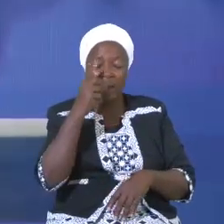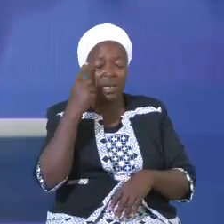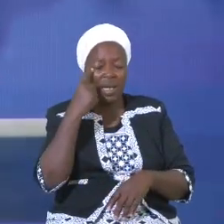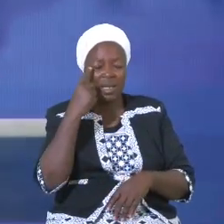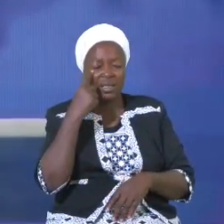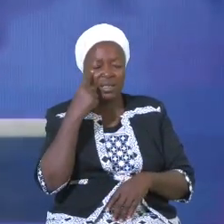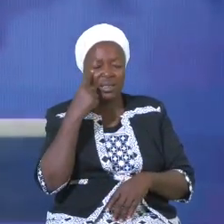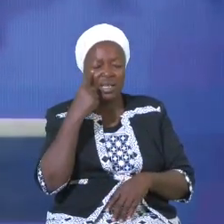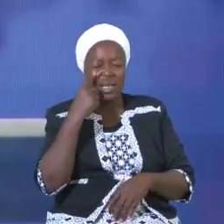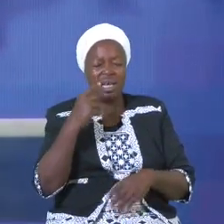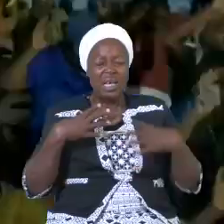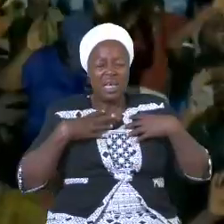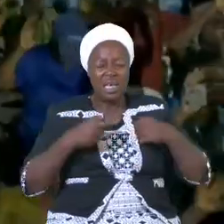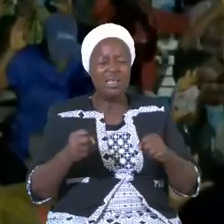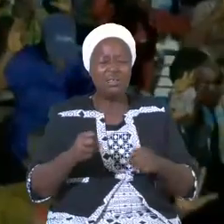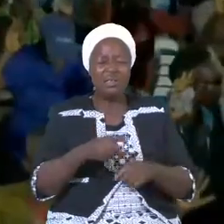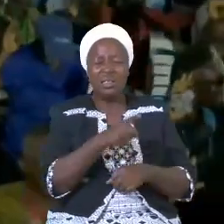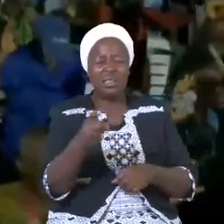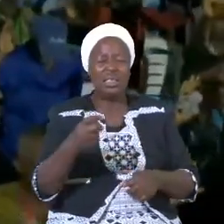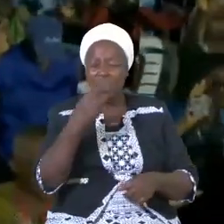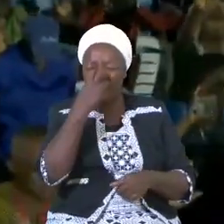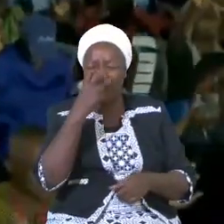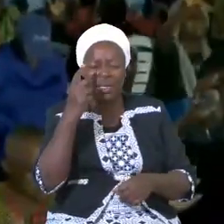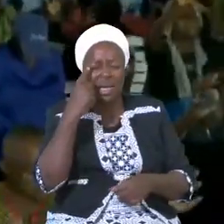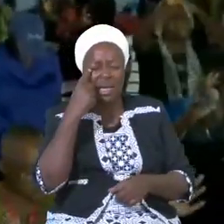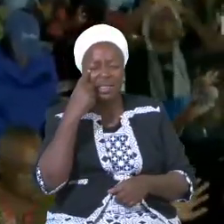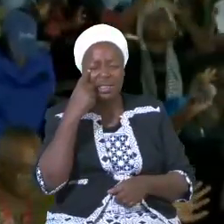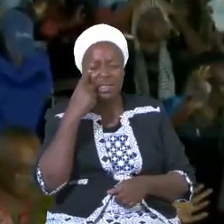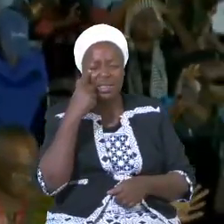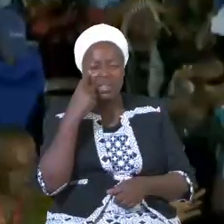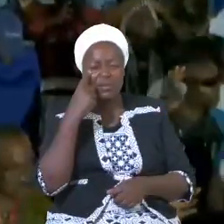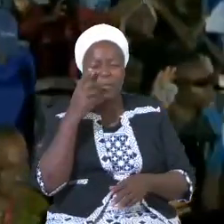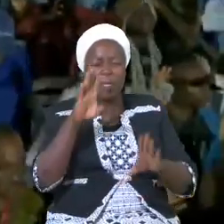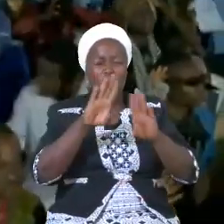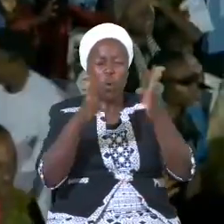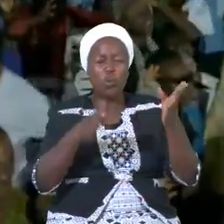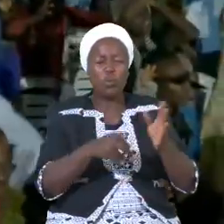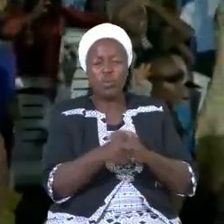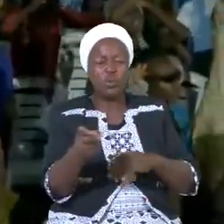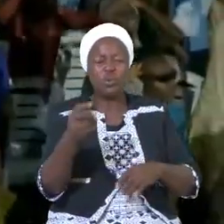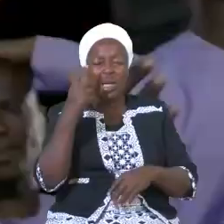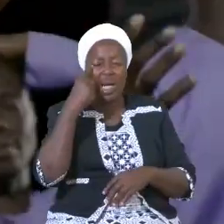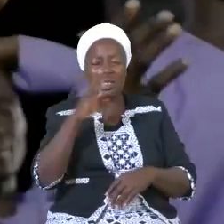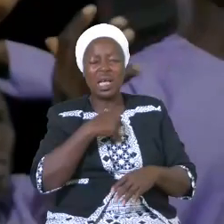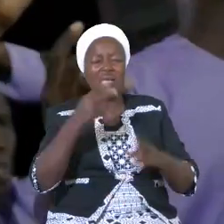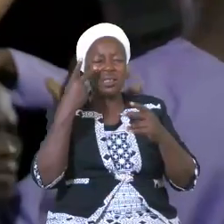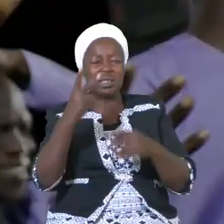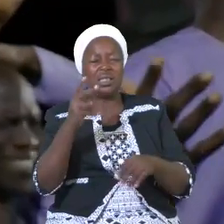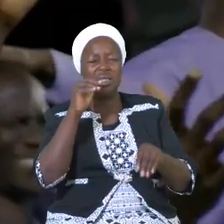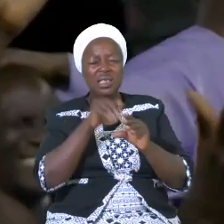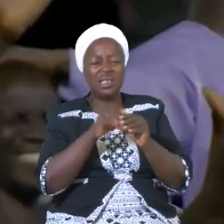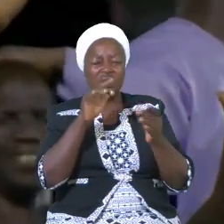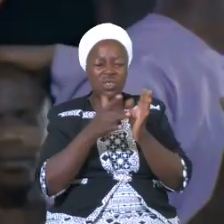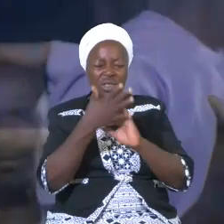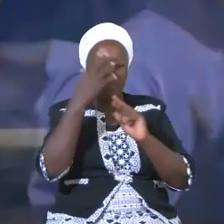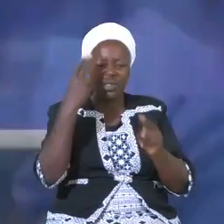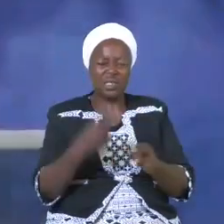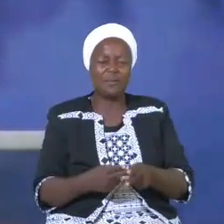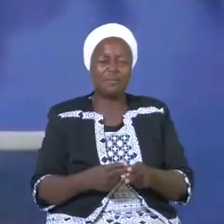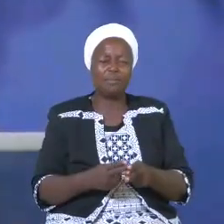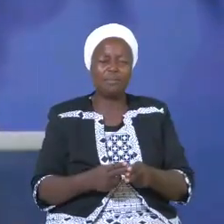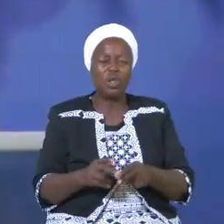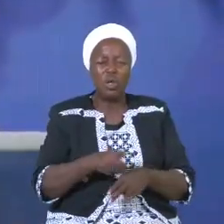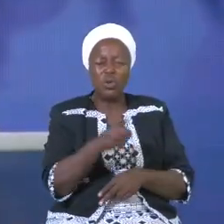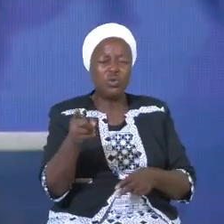heal their blind eyes open those eyes and see in jesus name those who are